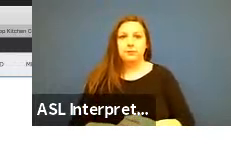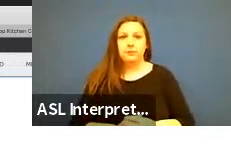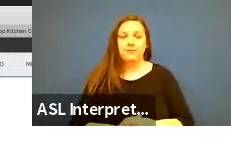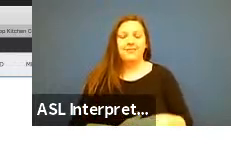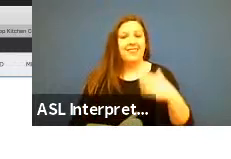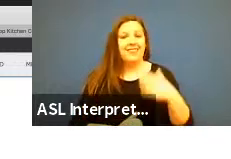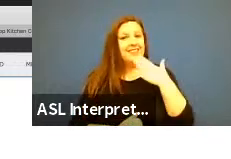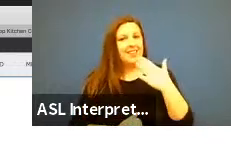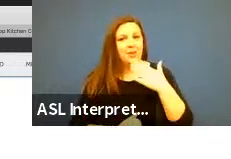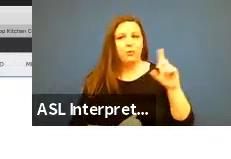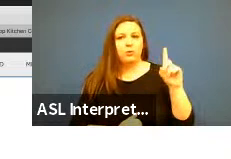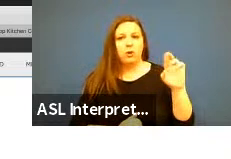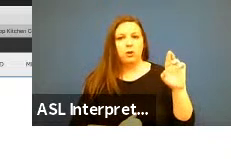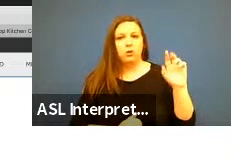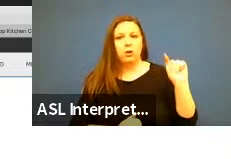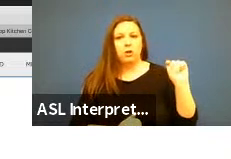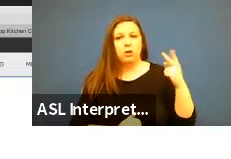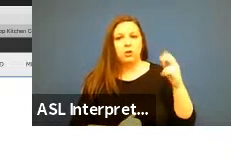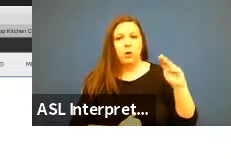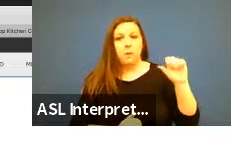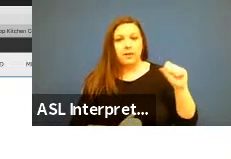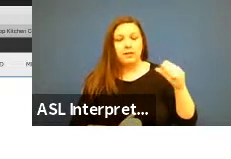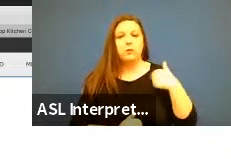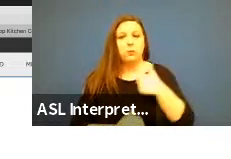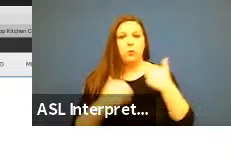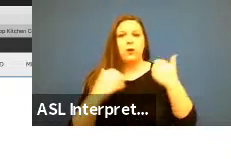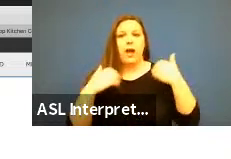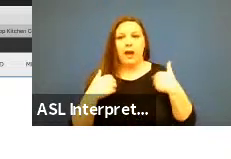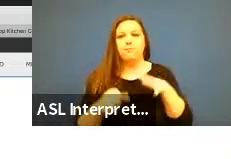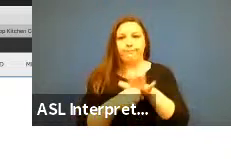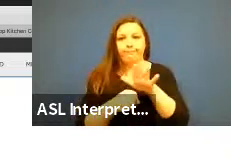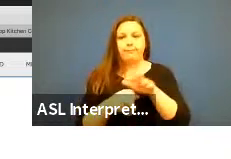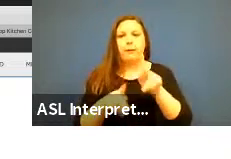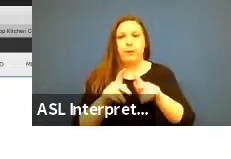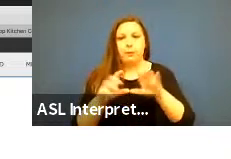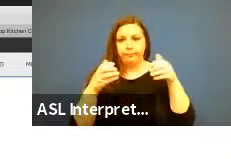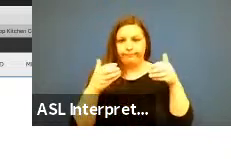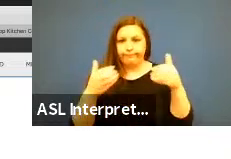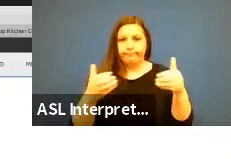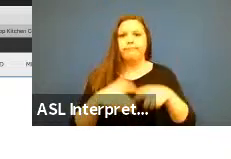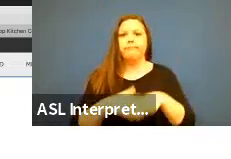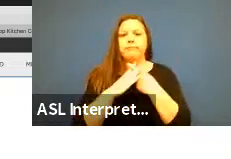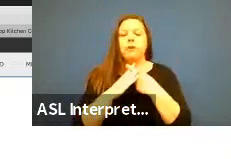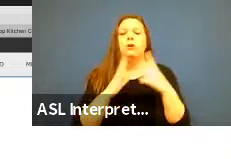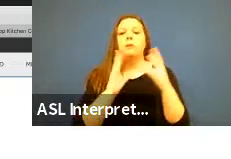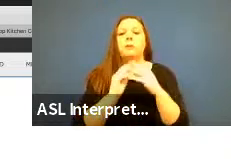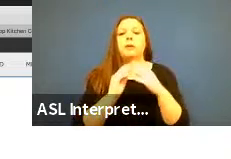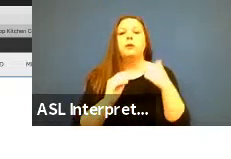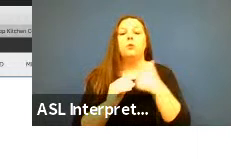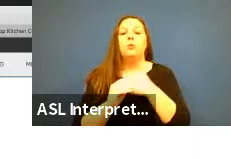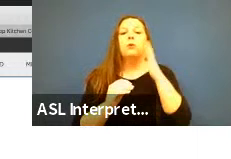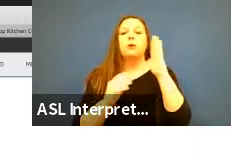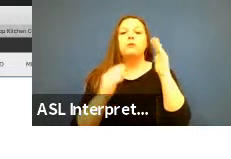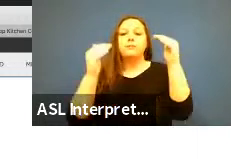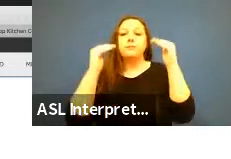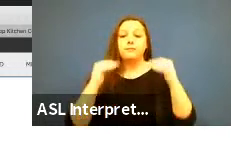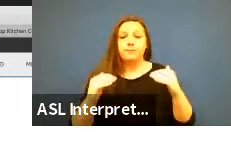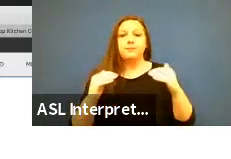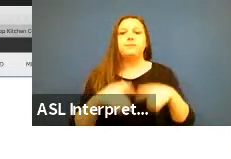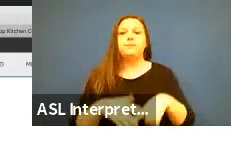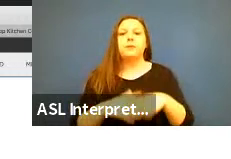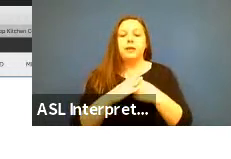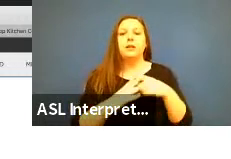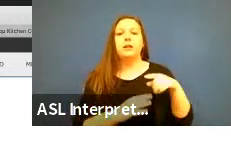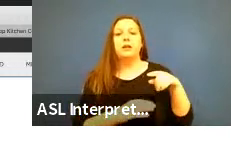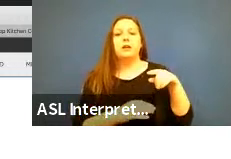Thank you, Dr. Thomas. So we do have a quorum. We will move forward with item number